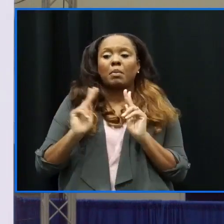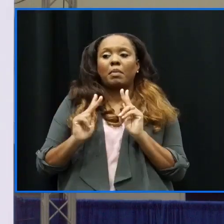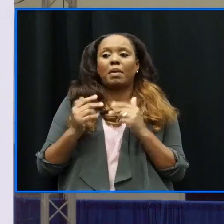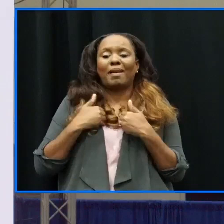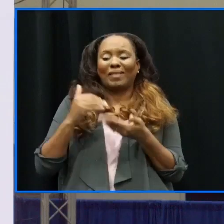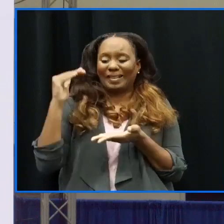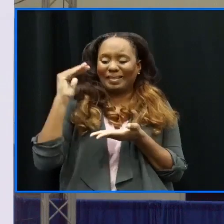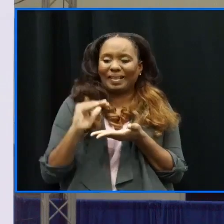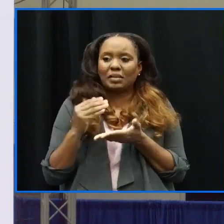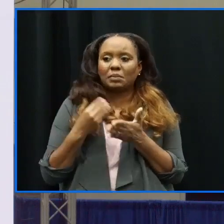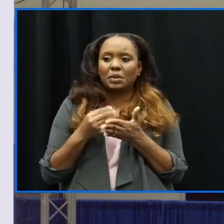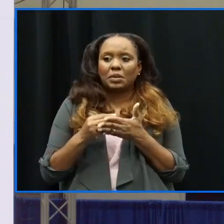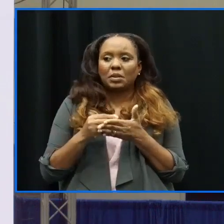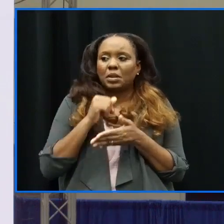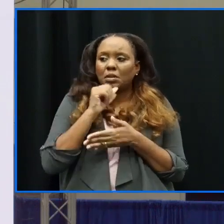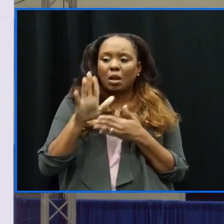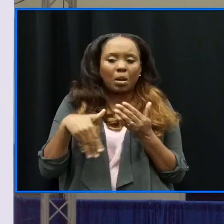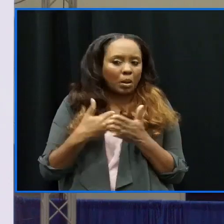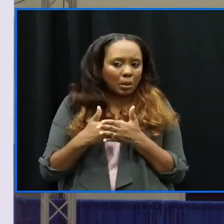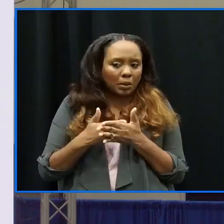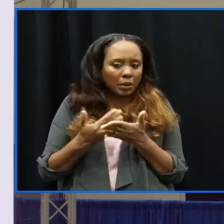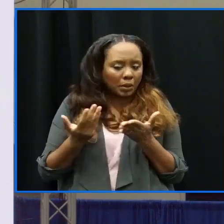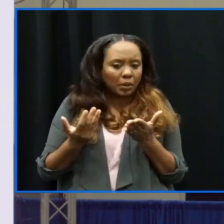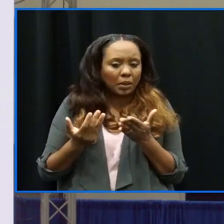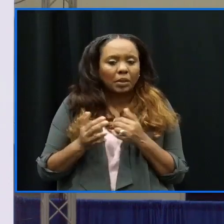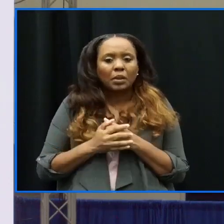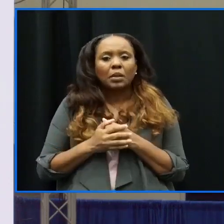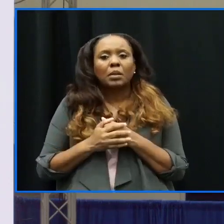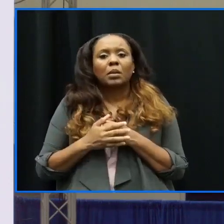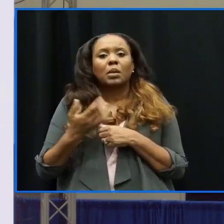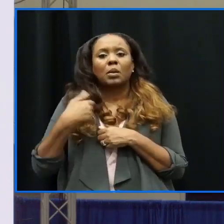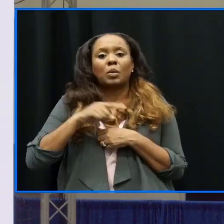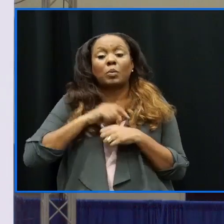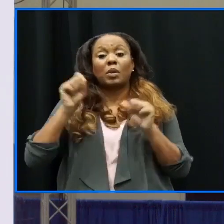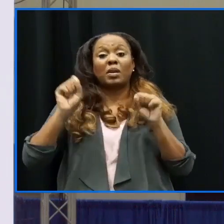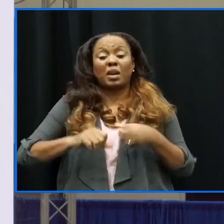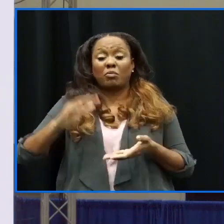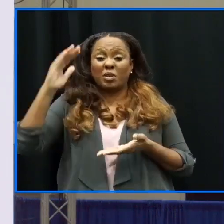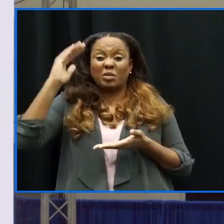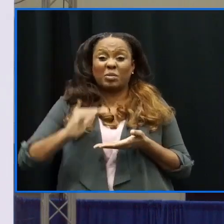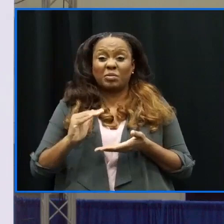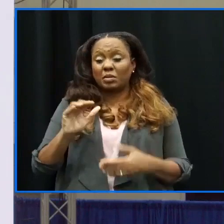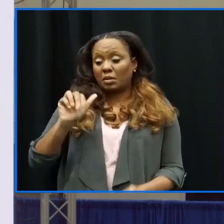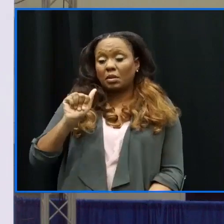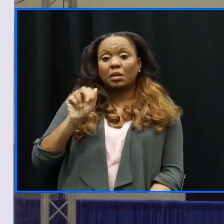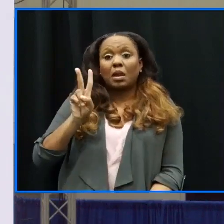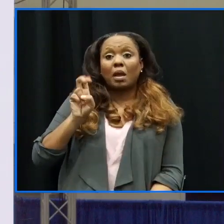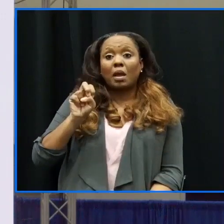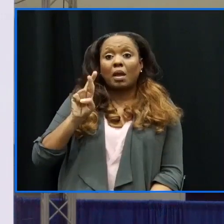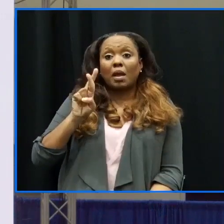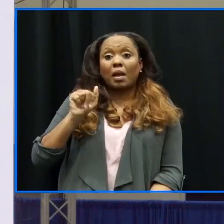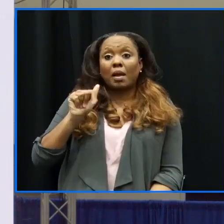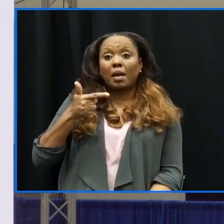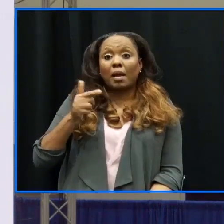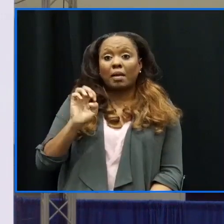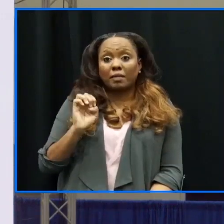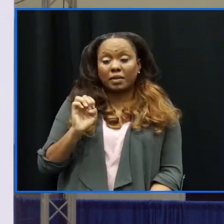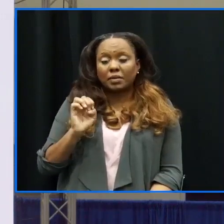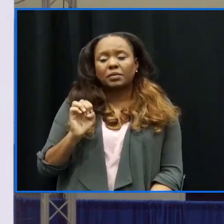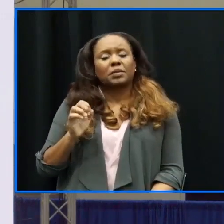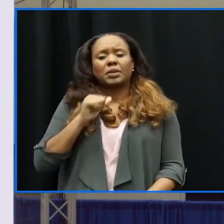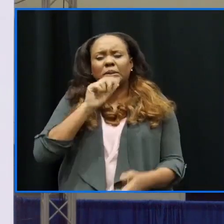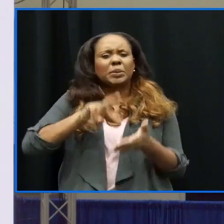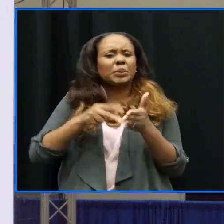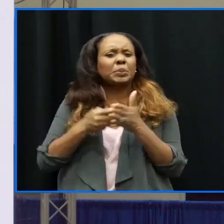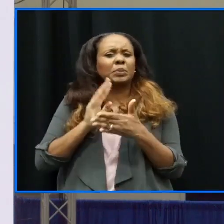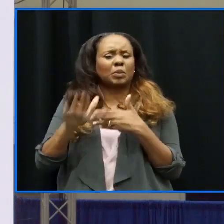remember that. There are ways of reducing the overall average by not having everybody get less.